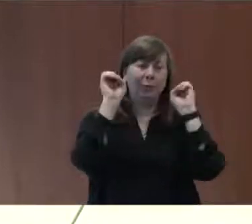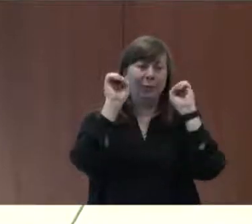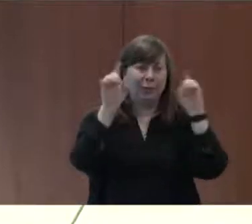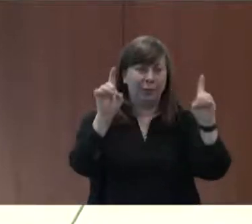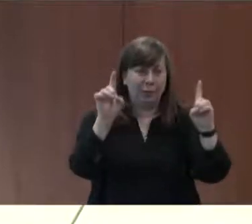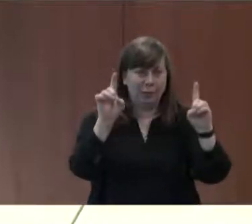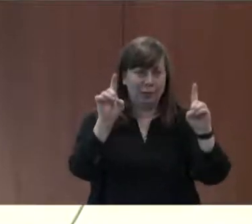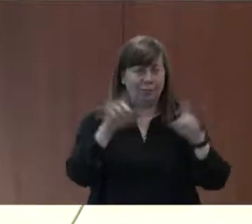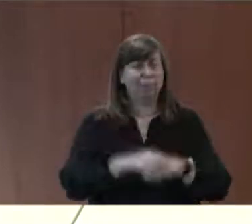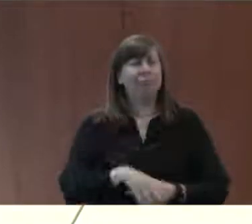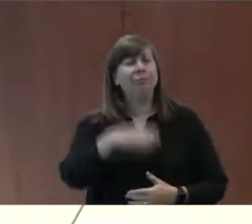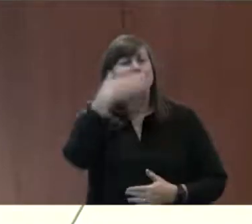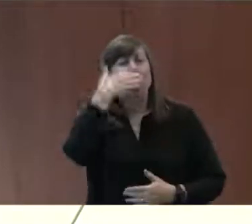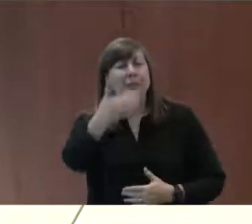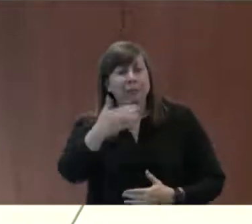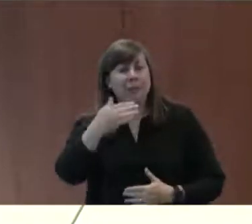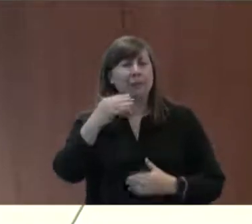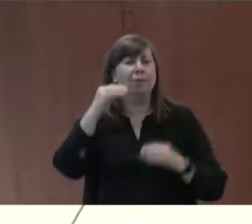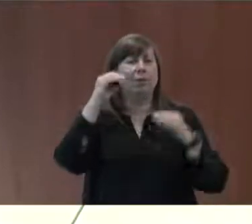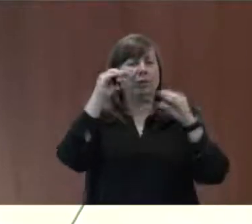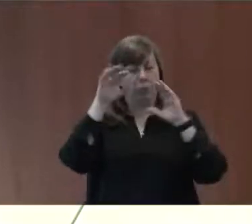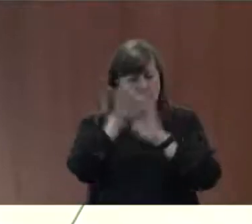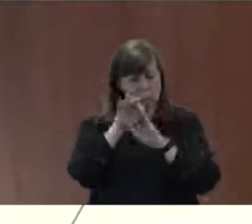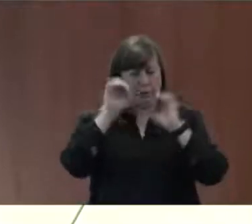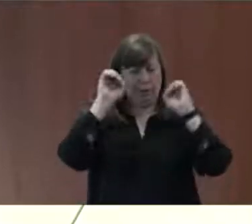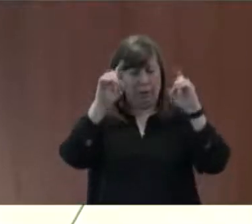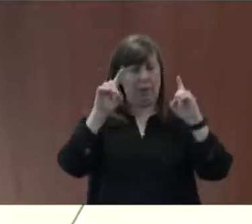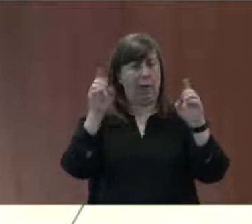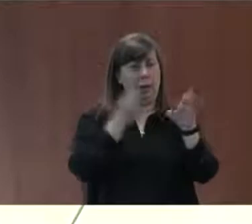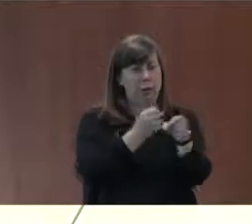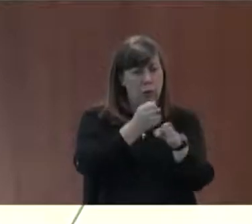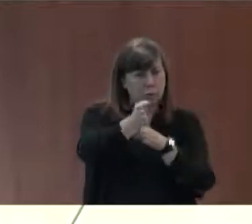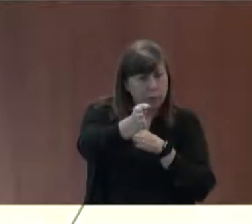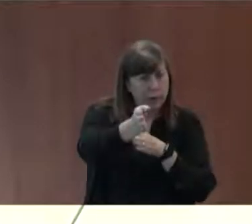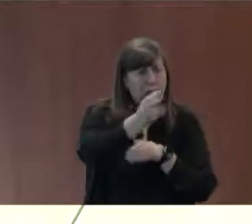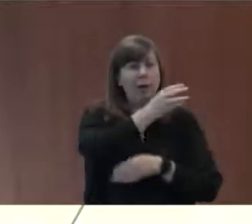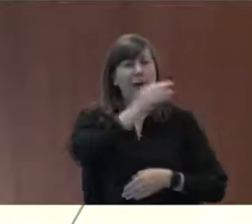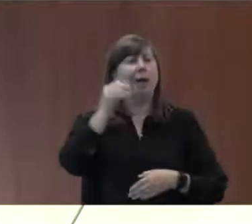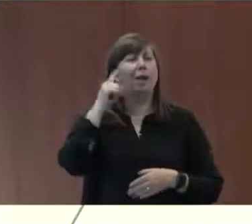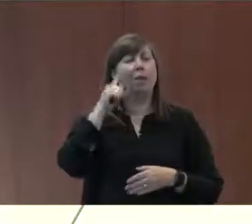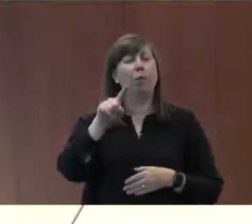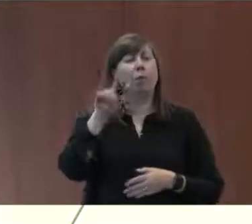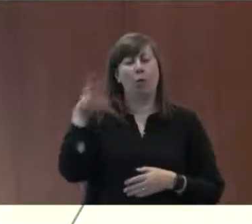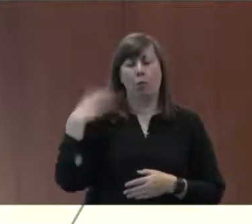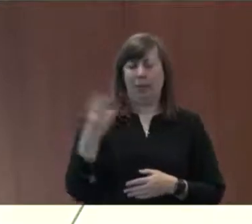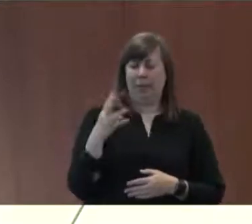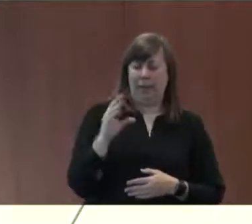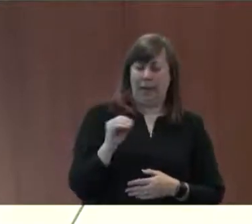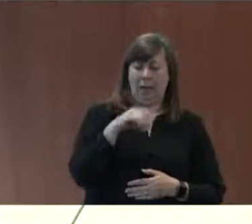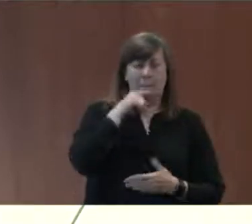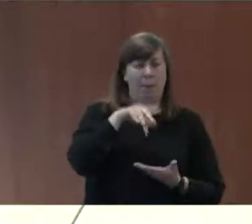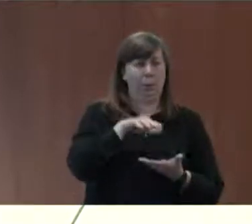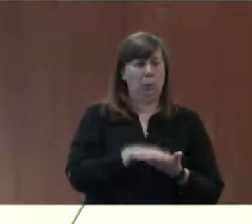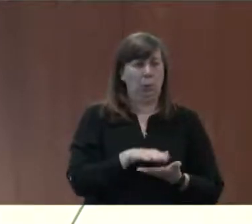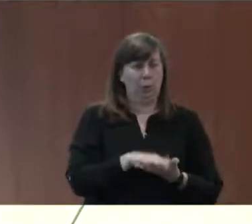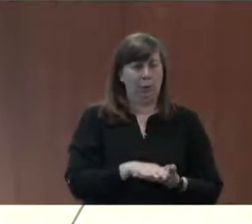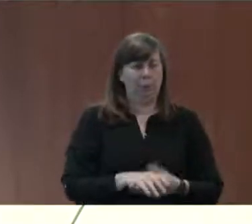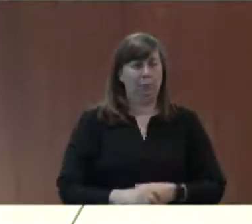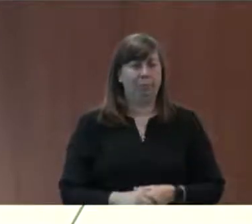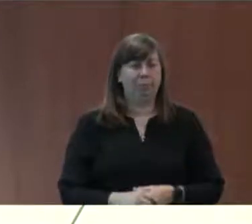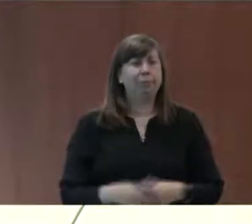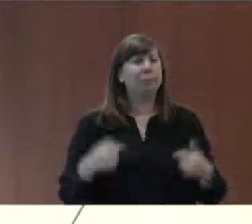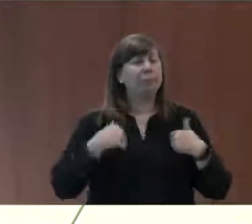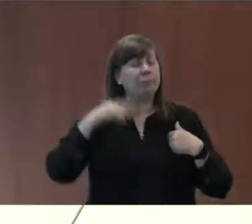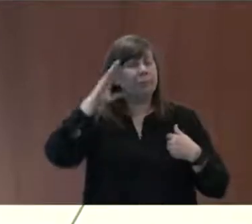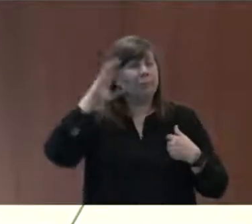education. Thank you for choosing education as a career and for choosing Washington County Public Schools.